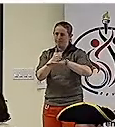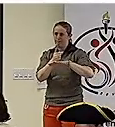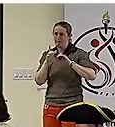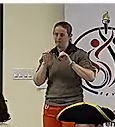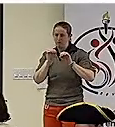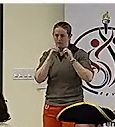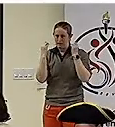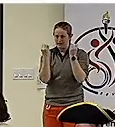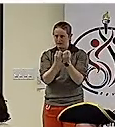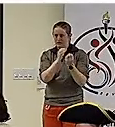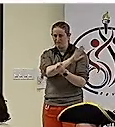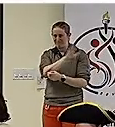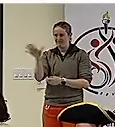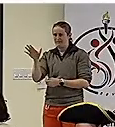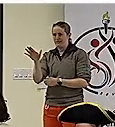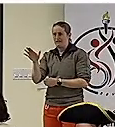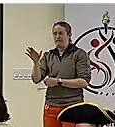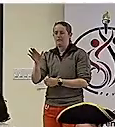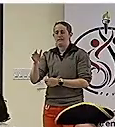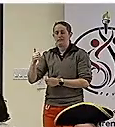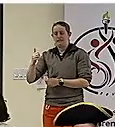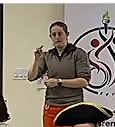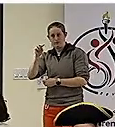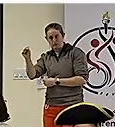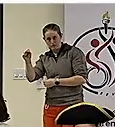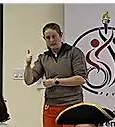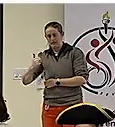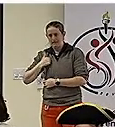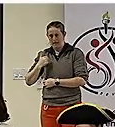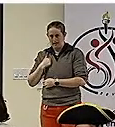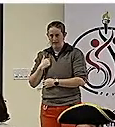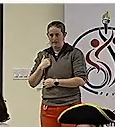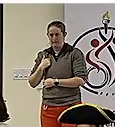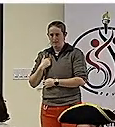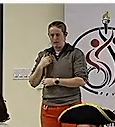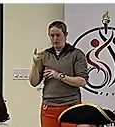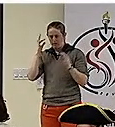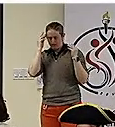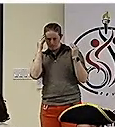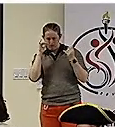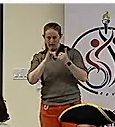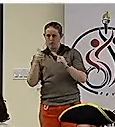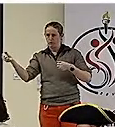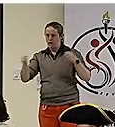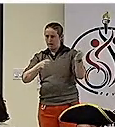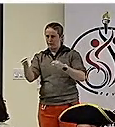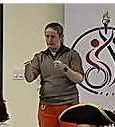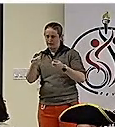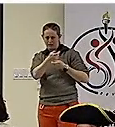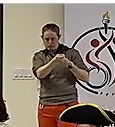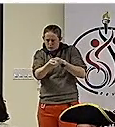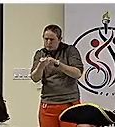and Atlantic Canada to rethink how they approach recruitment and hiring. She